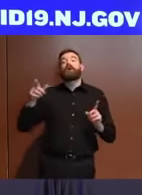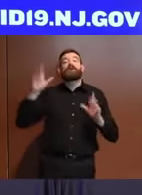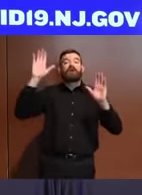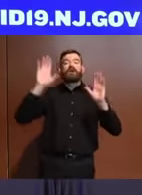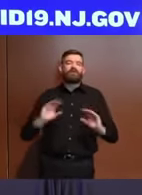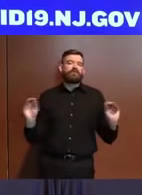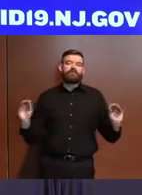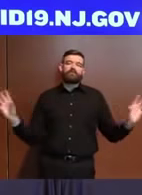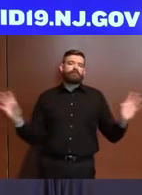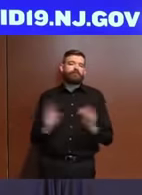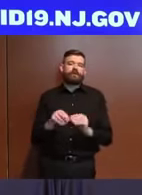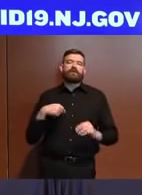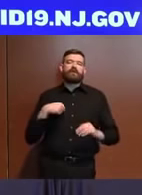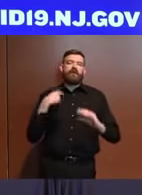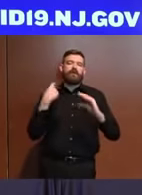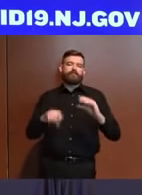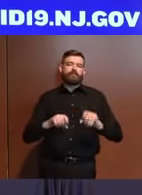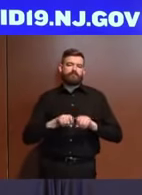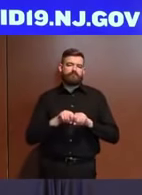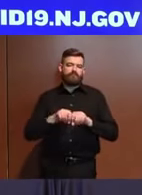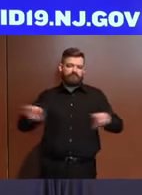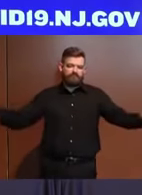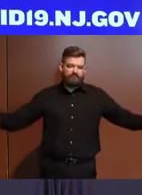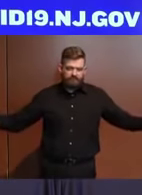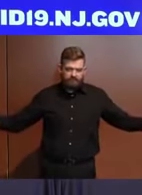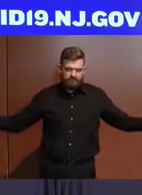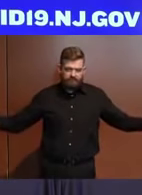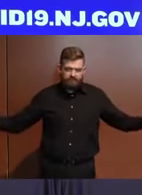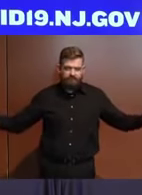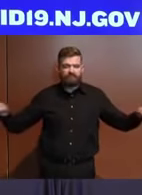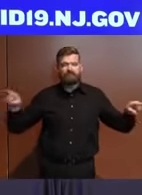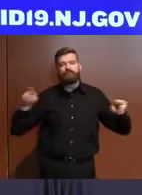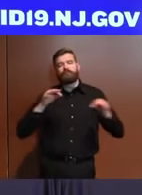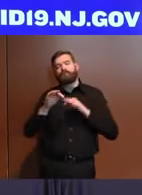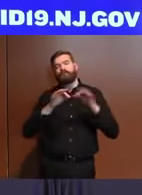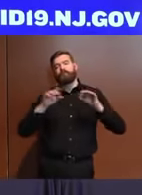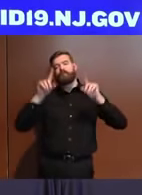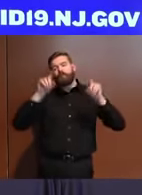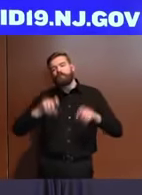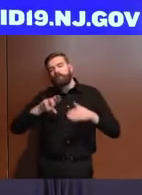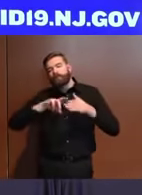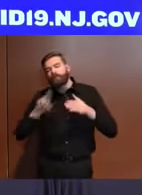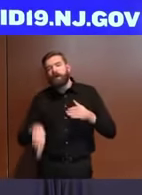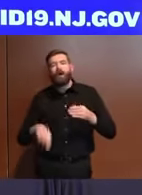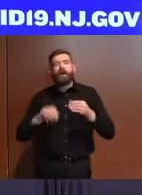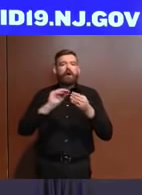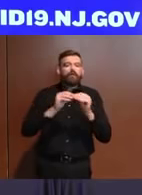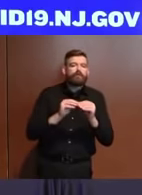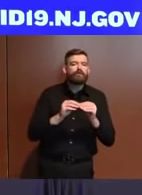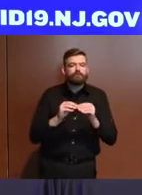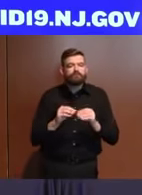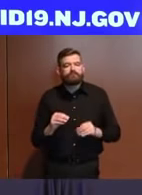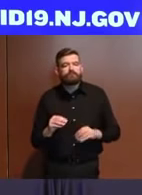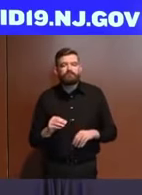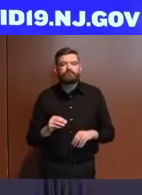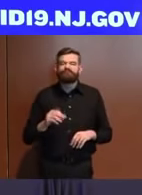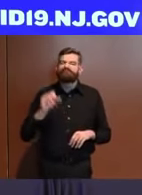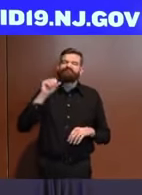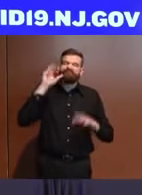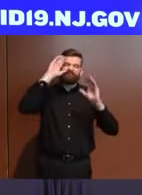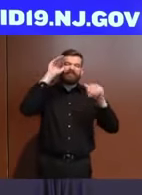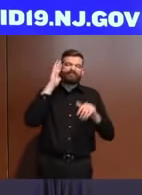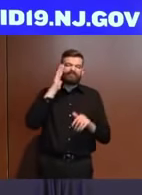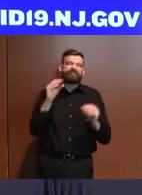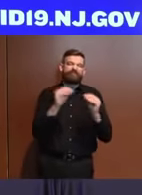update on test results. Please God, no, but we expect fatalities, and that will be done